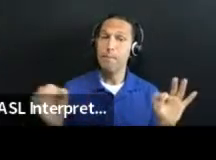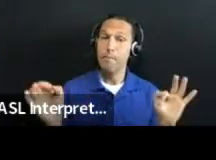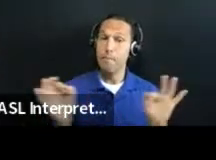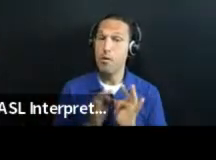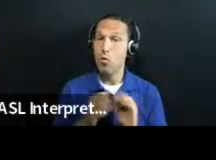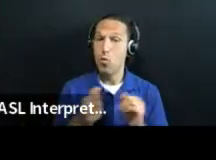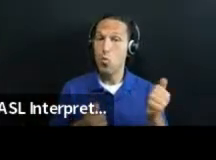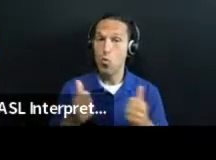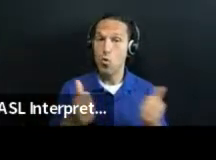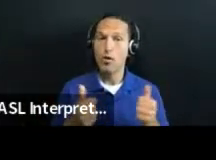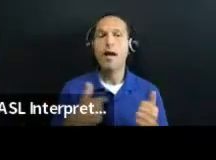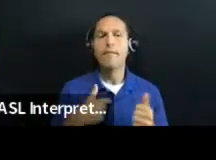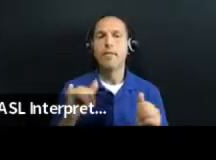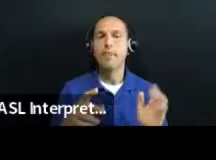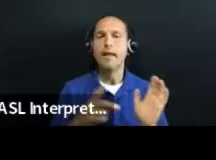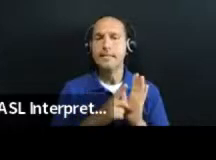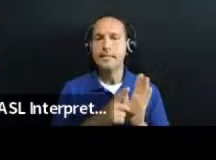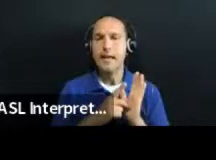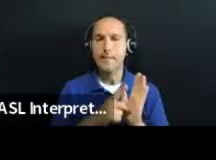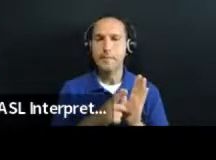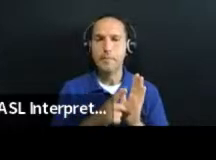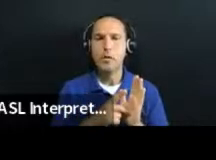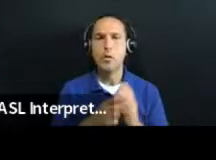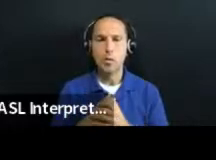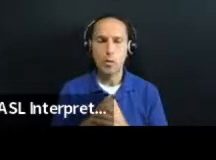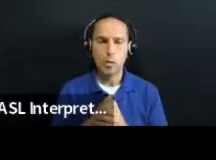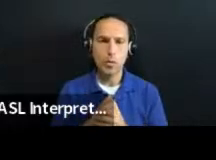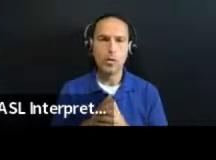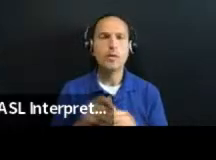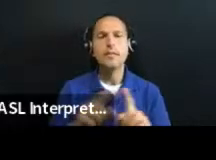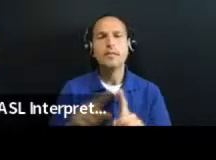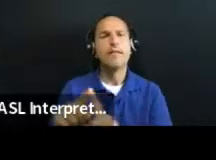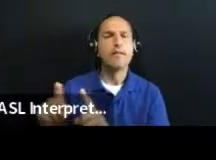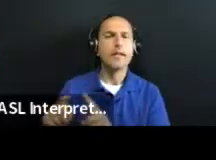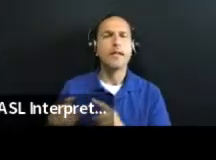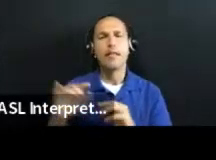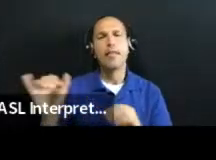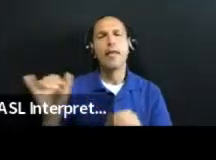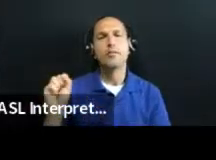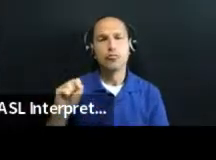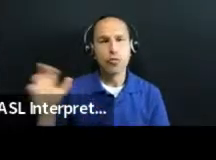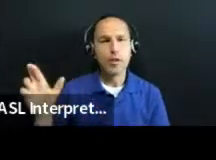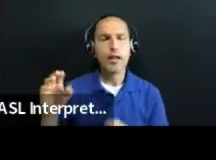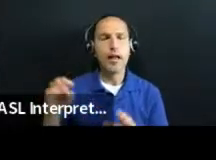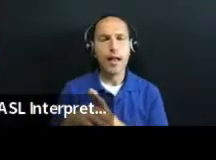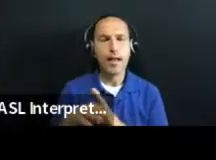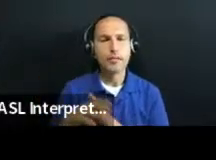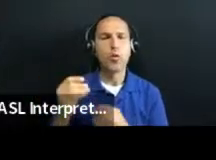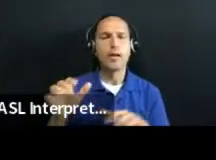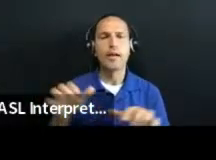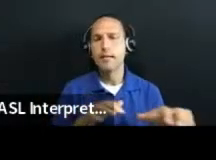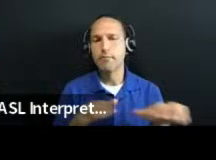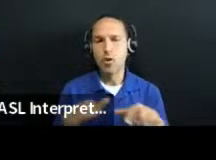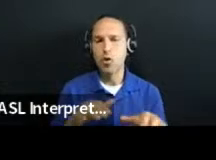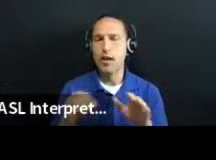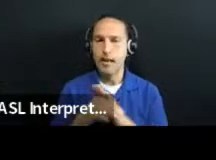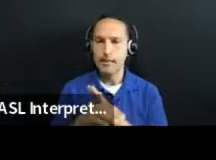is having demos, right, of different things like screen reader access or keyboard